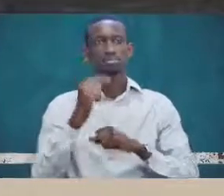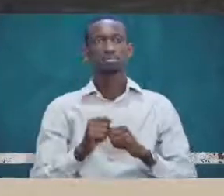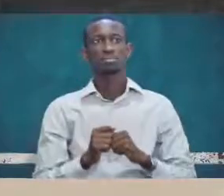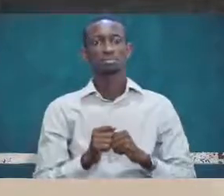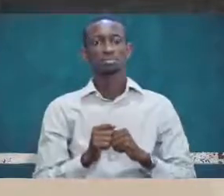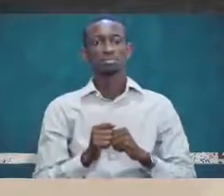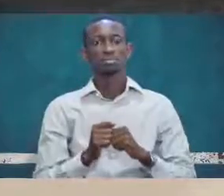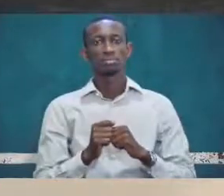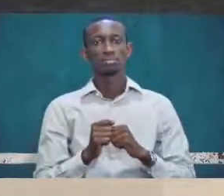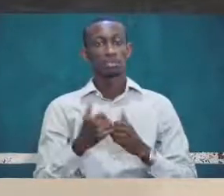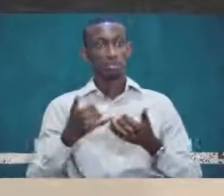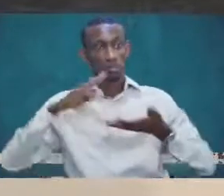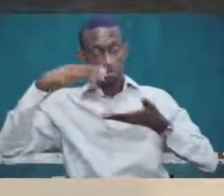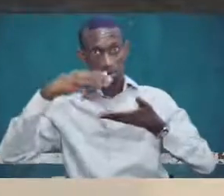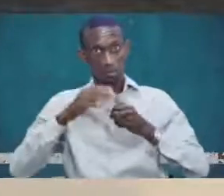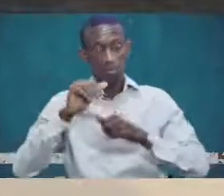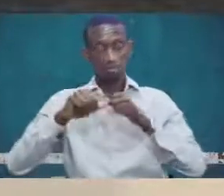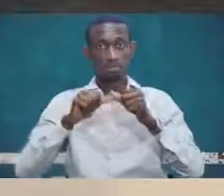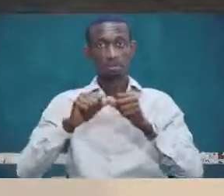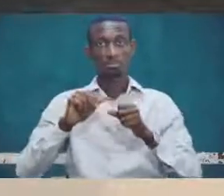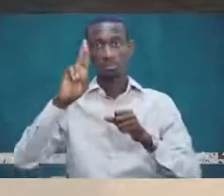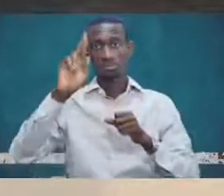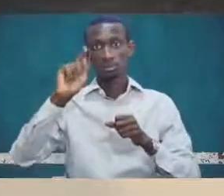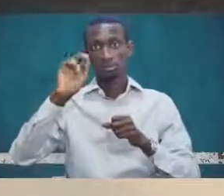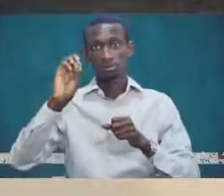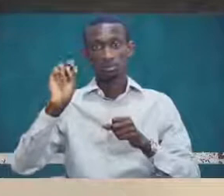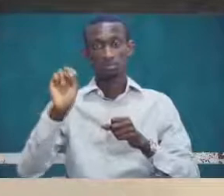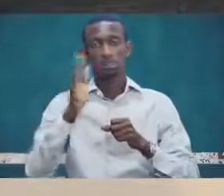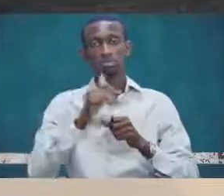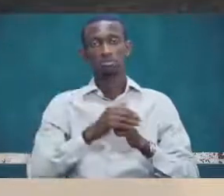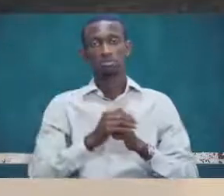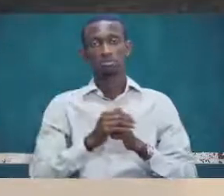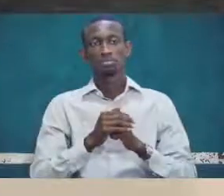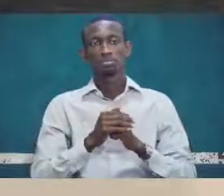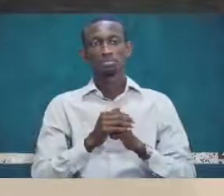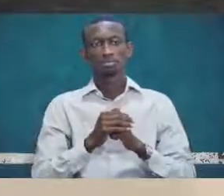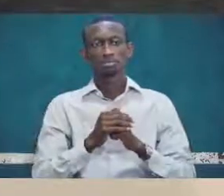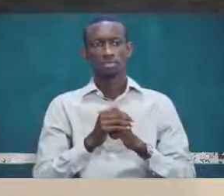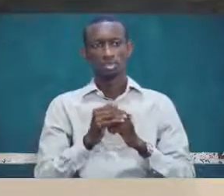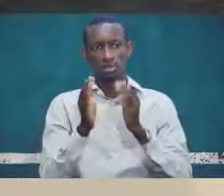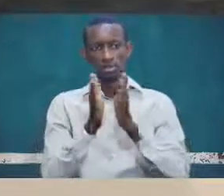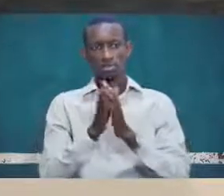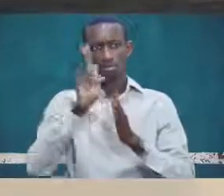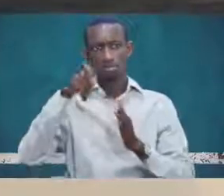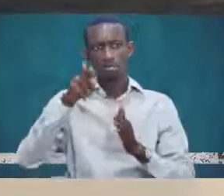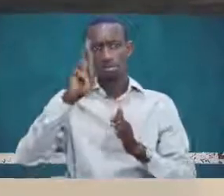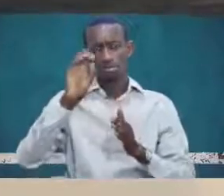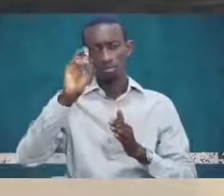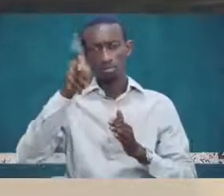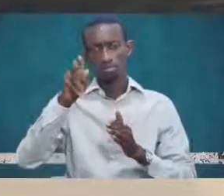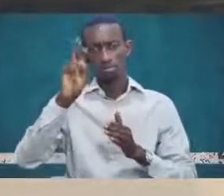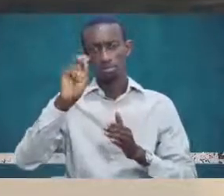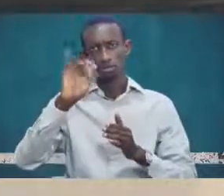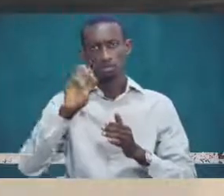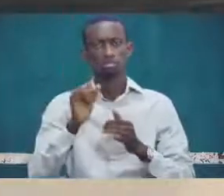ratio and proportionality. But our focus of today will be learning about proportion, and under that